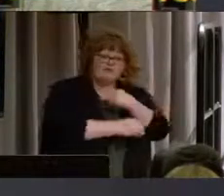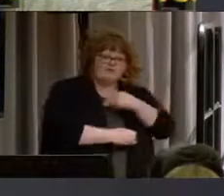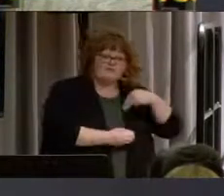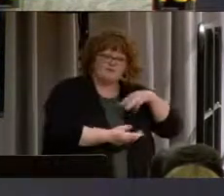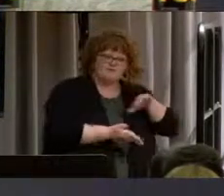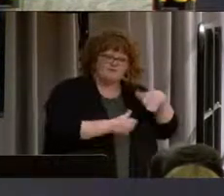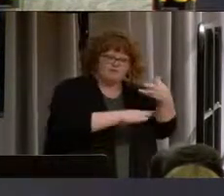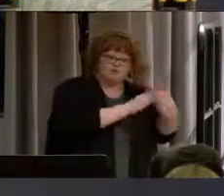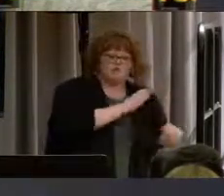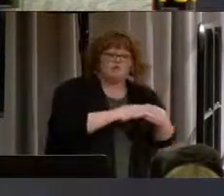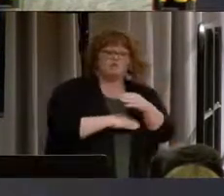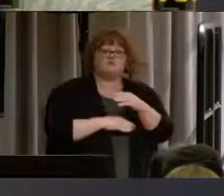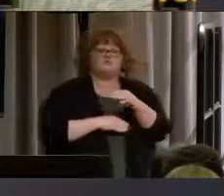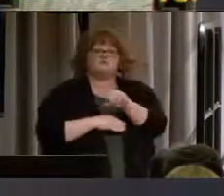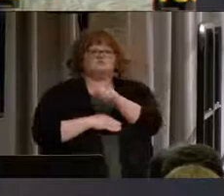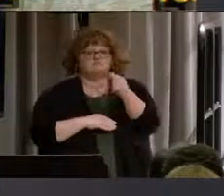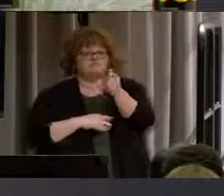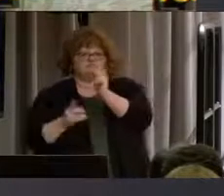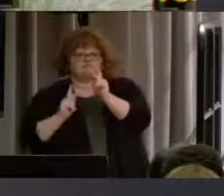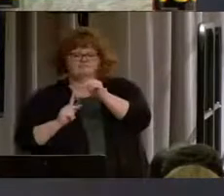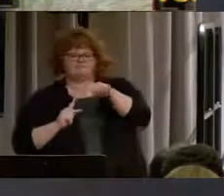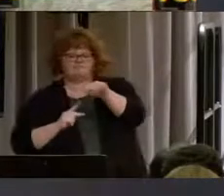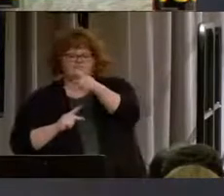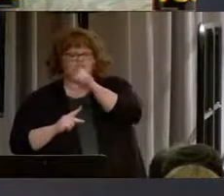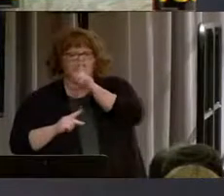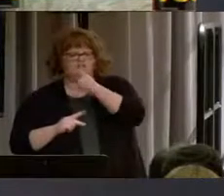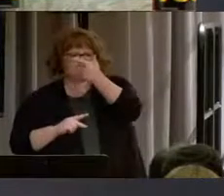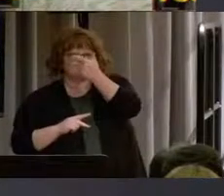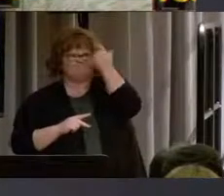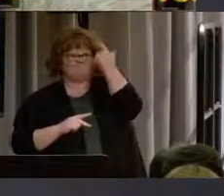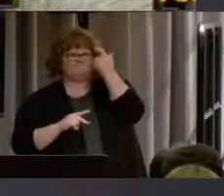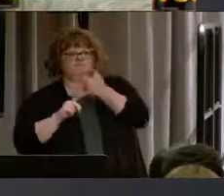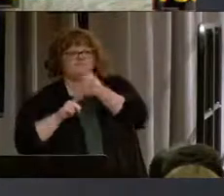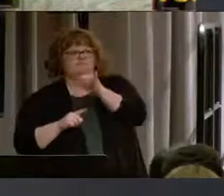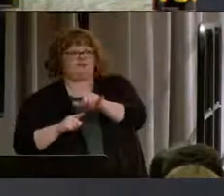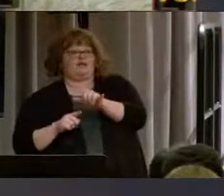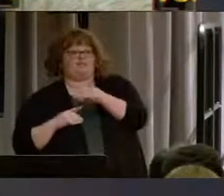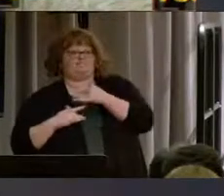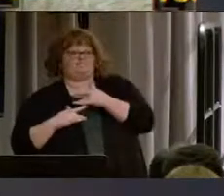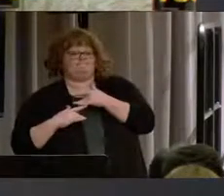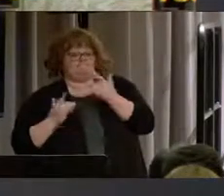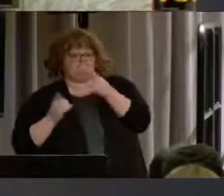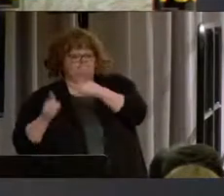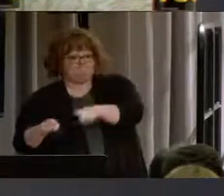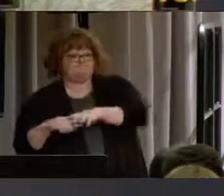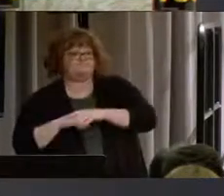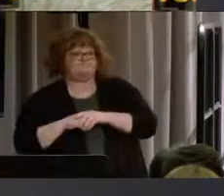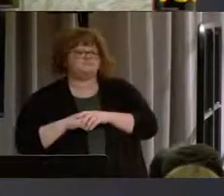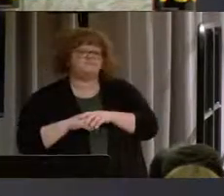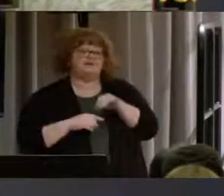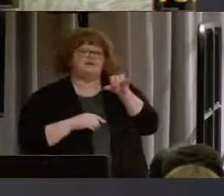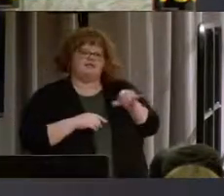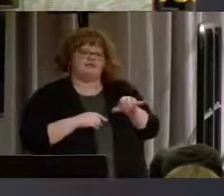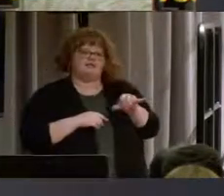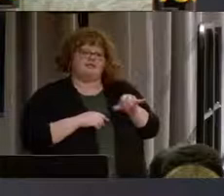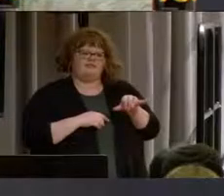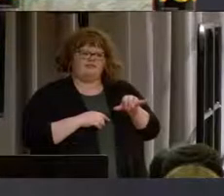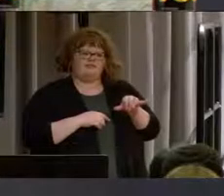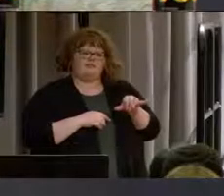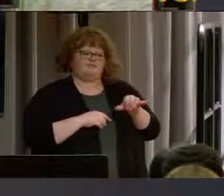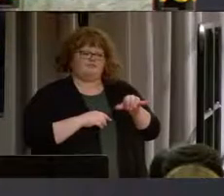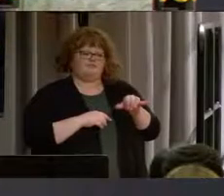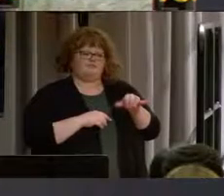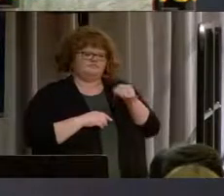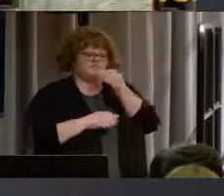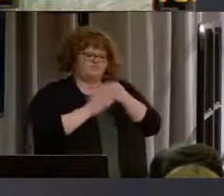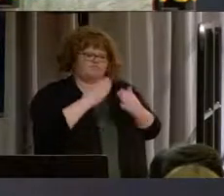be branded individually by that moment in time. And I think that meant so much to those families. The